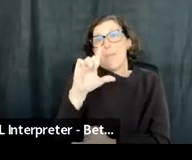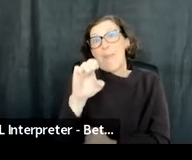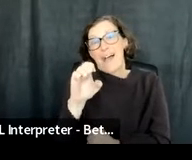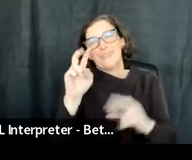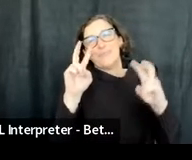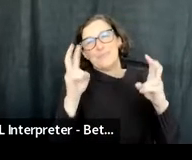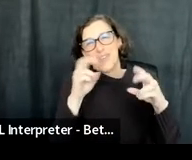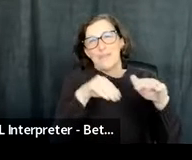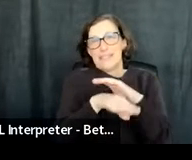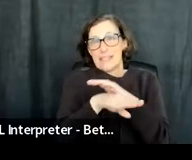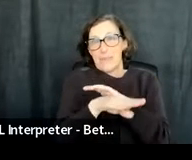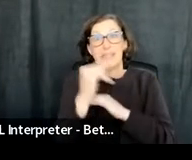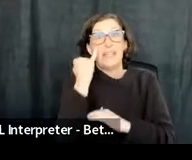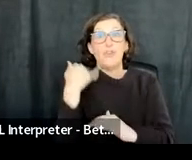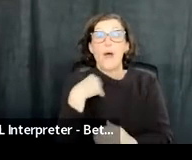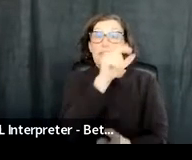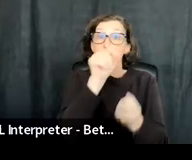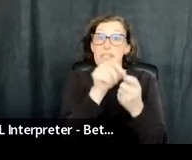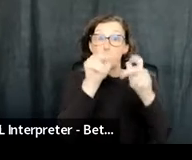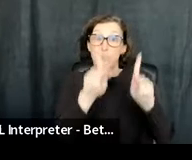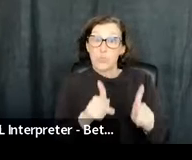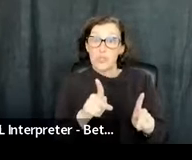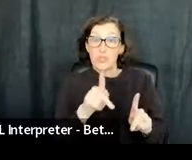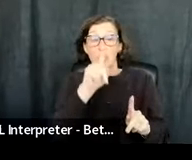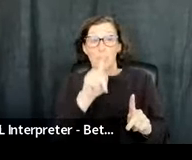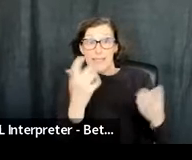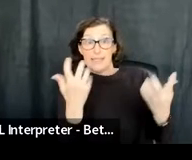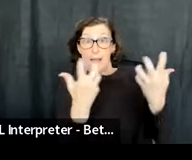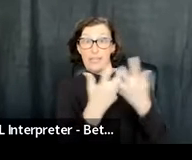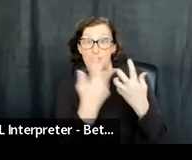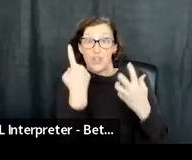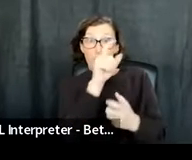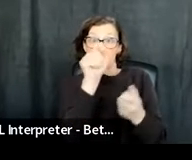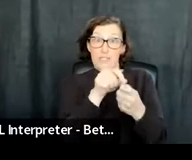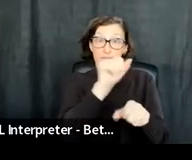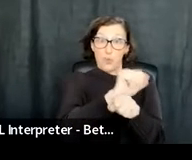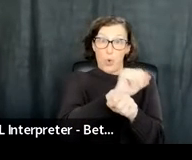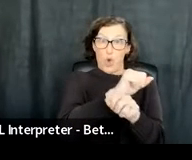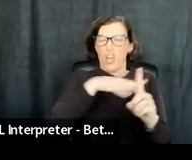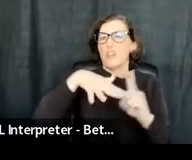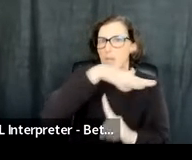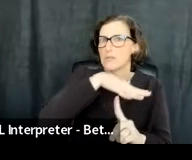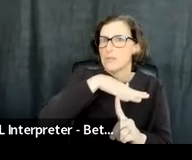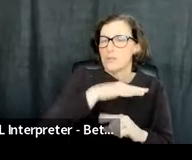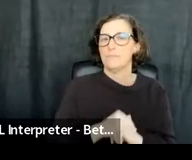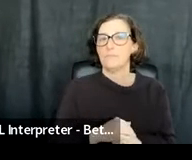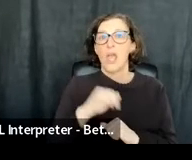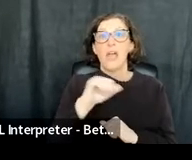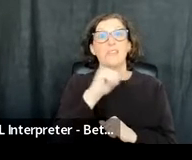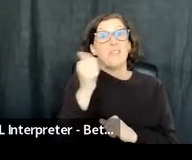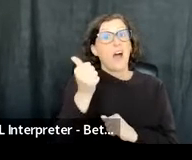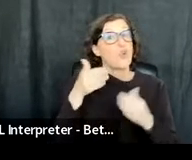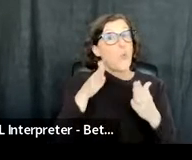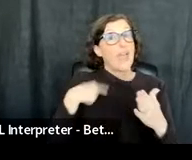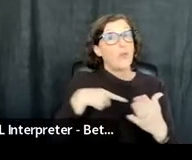individual who has a need for some type of accommodation in a specific work context. The other way we support